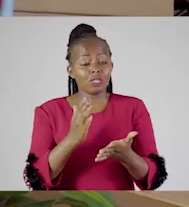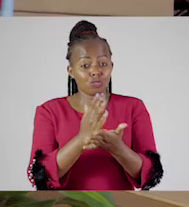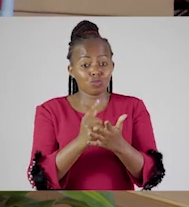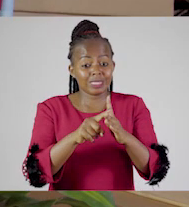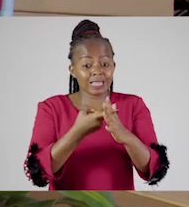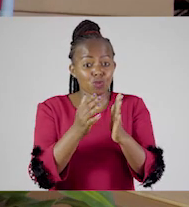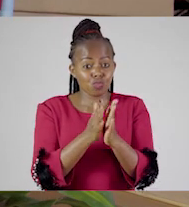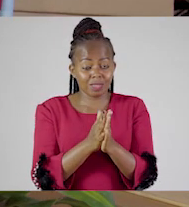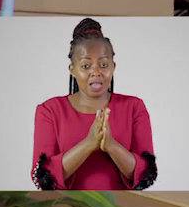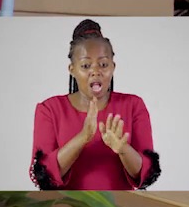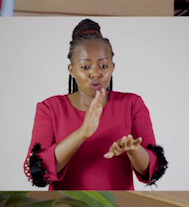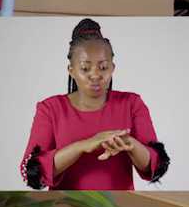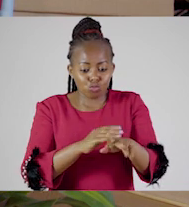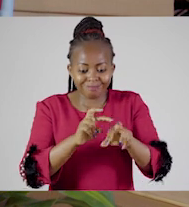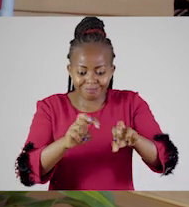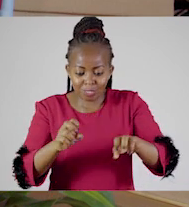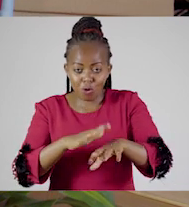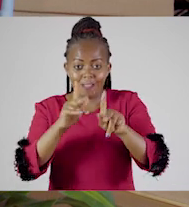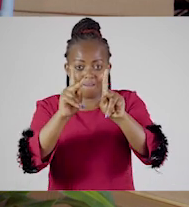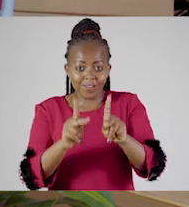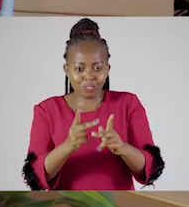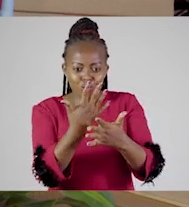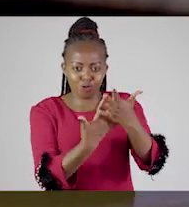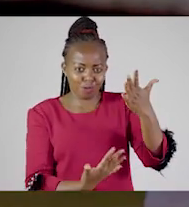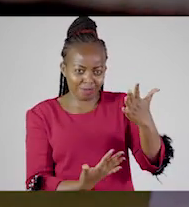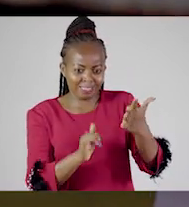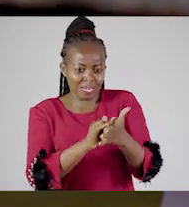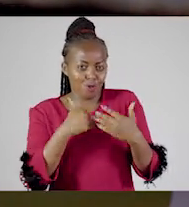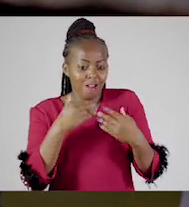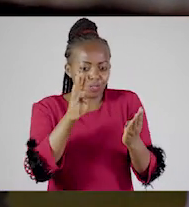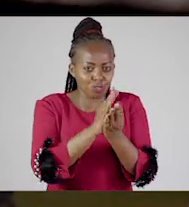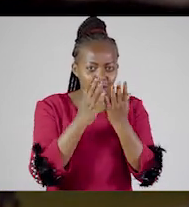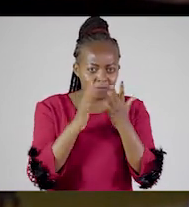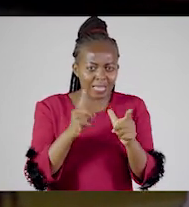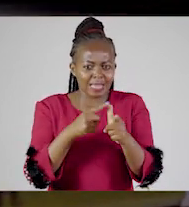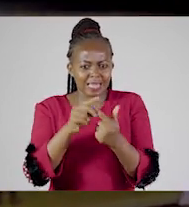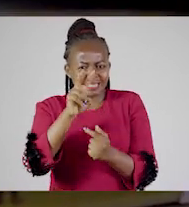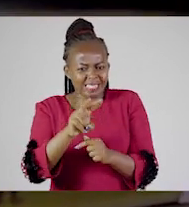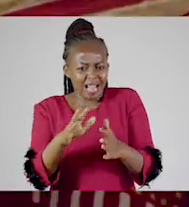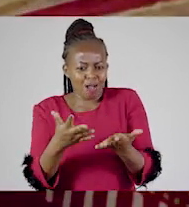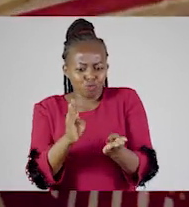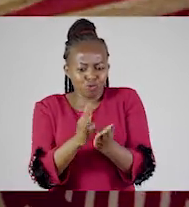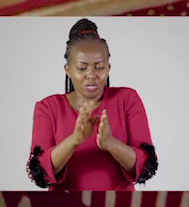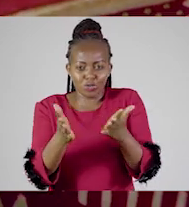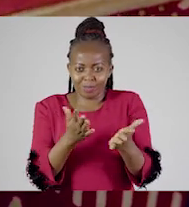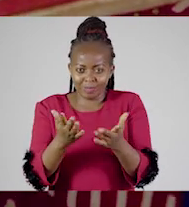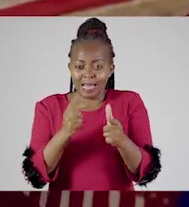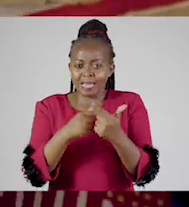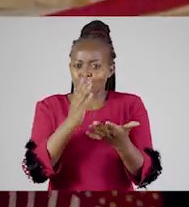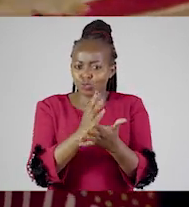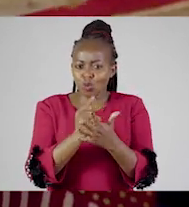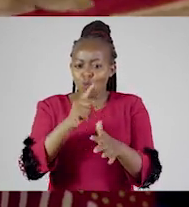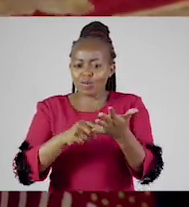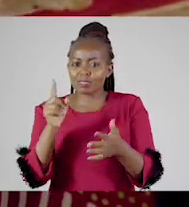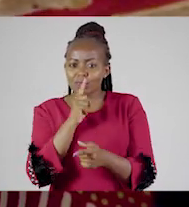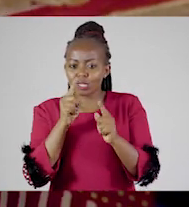It all begins with an honest assessment of the physical state of your archival material and the state of your storage. Mm-hmm. The main threats